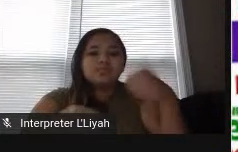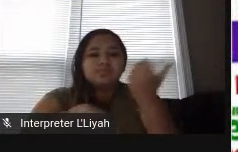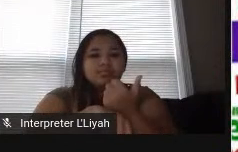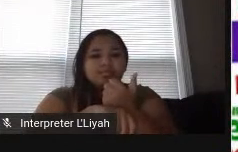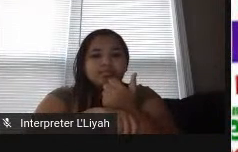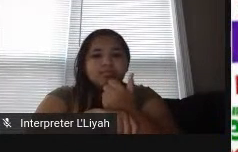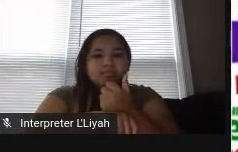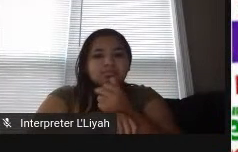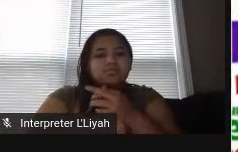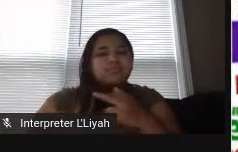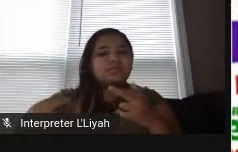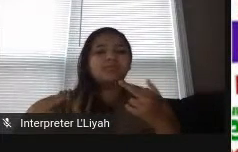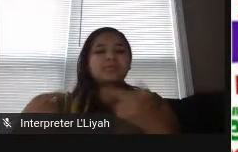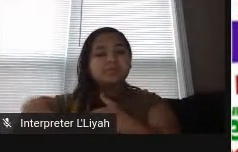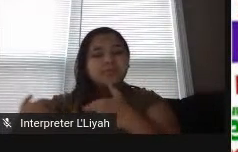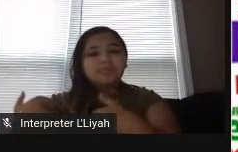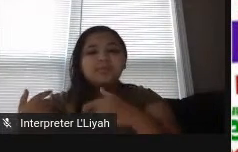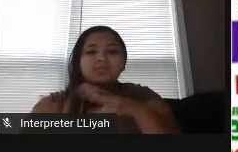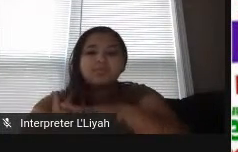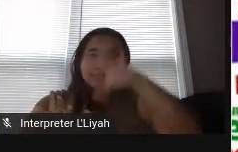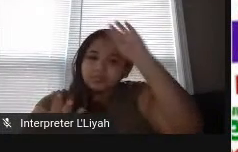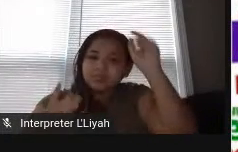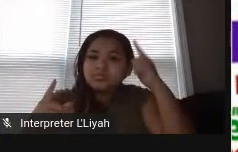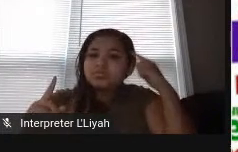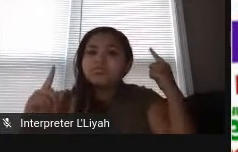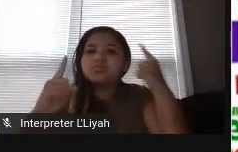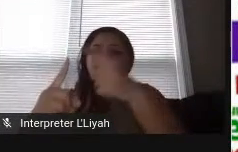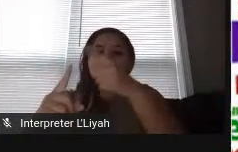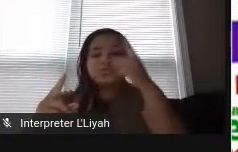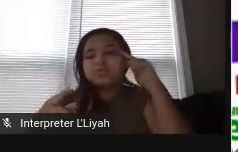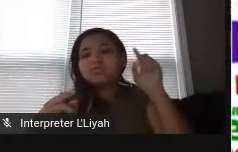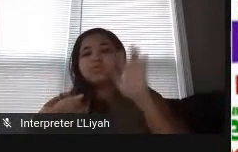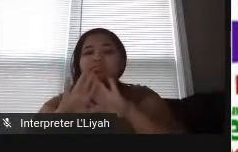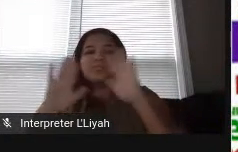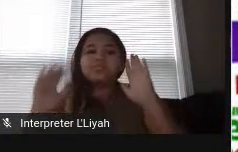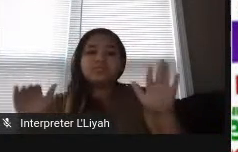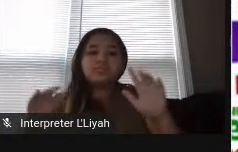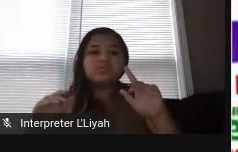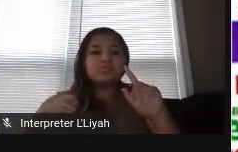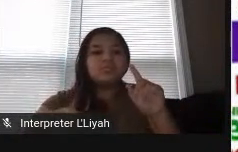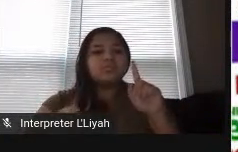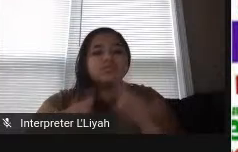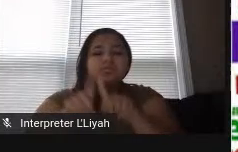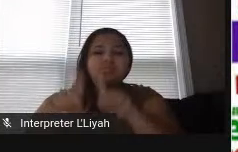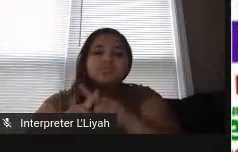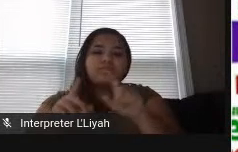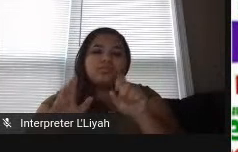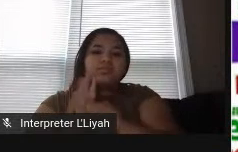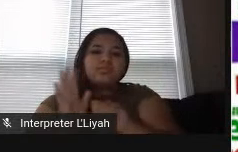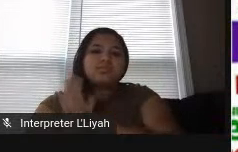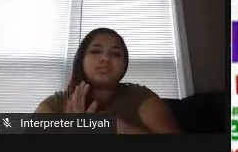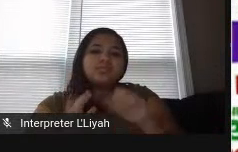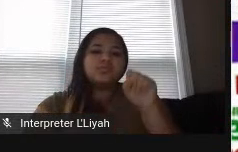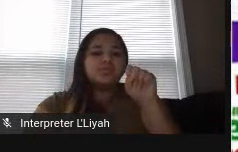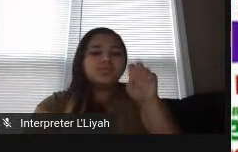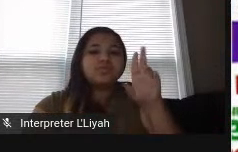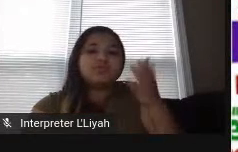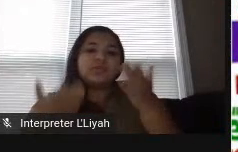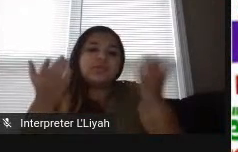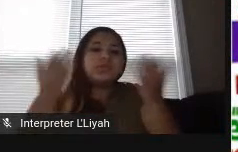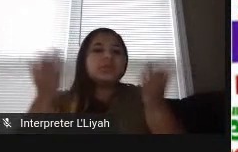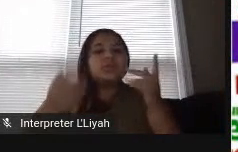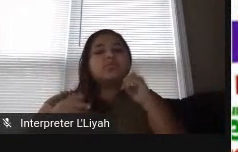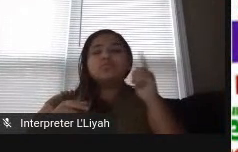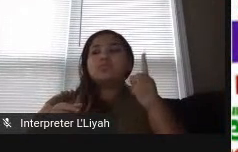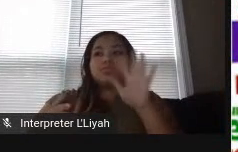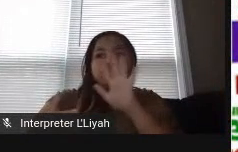set responsibilities, learning goals for your child. It is also to state the service